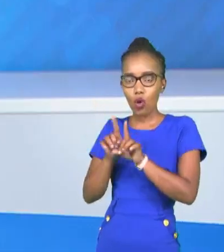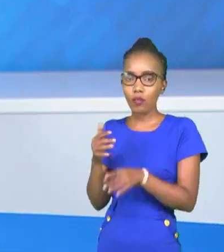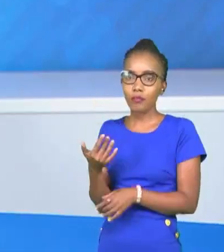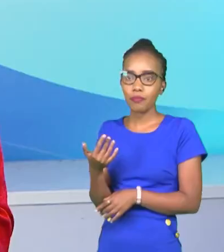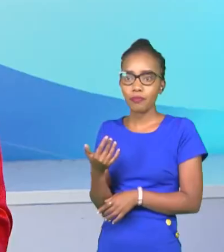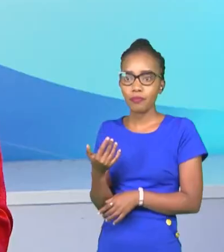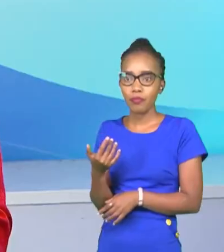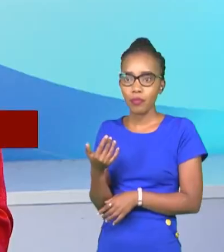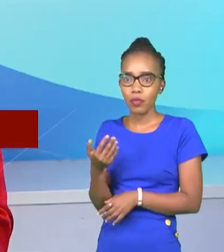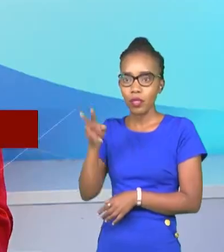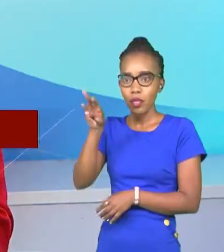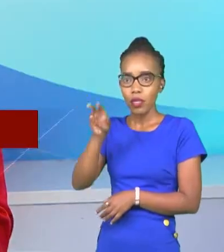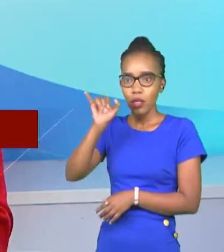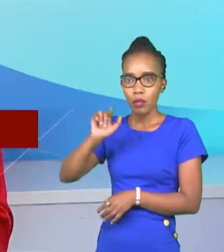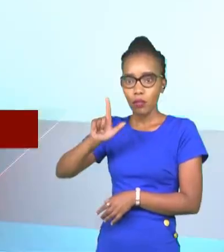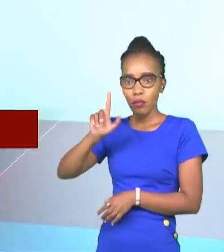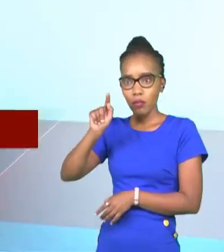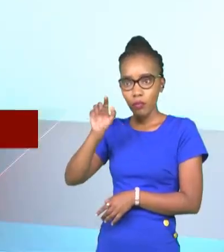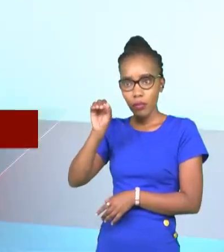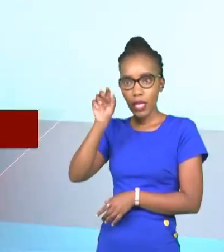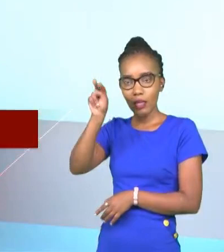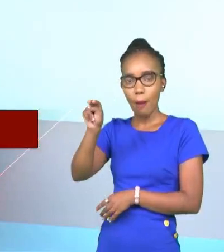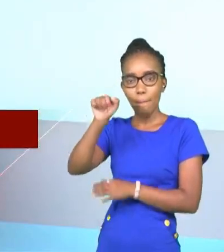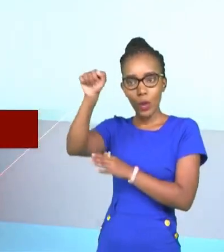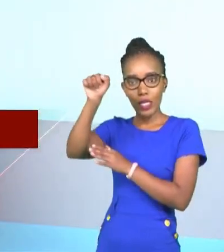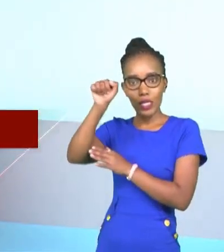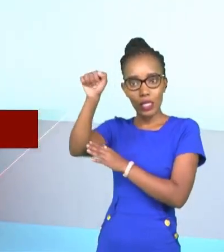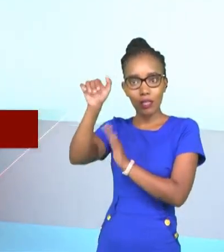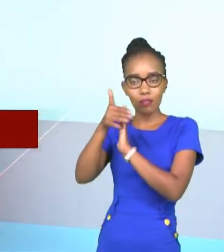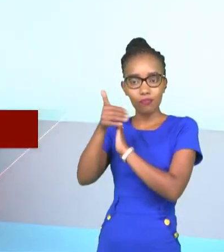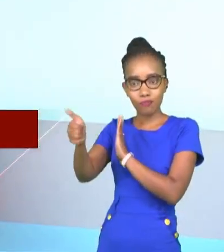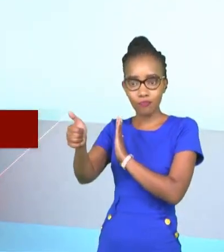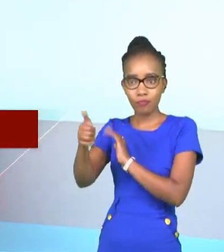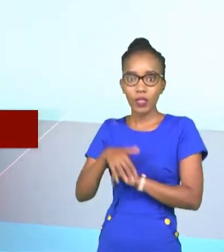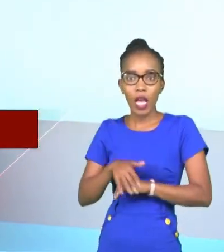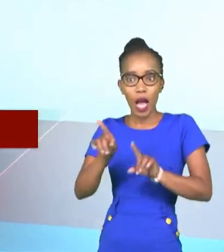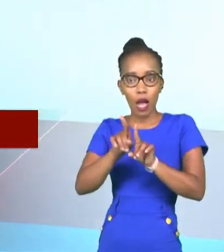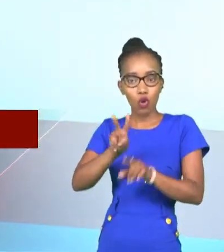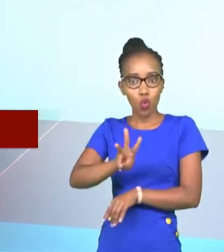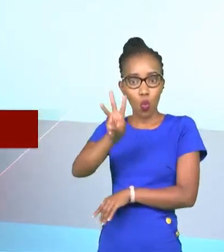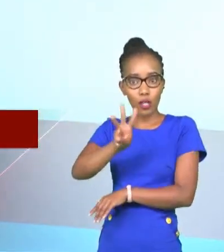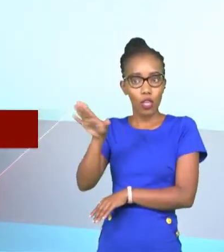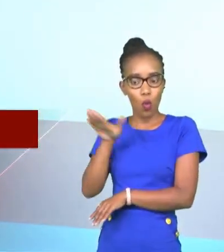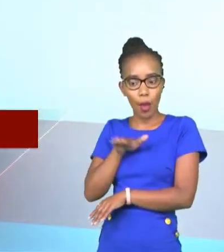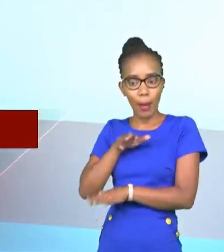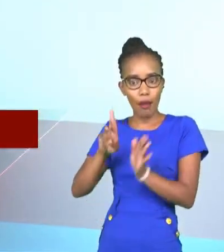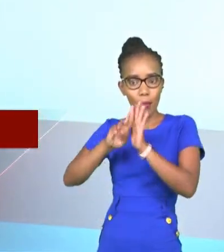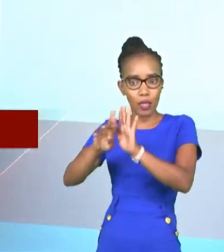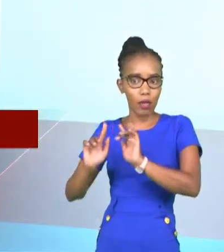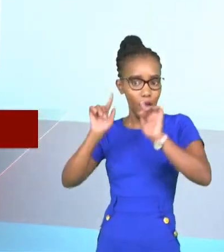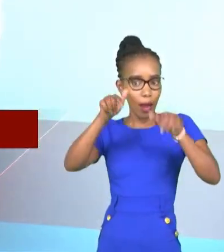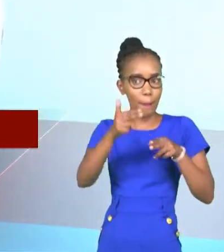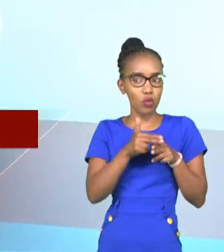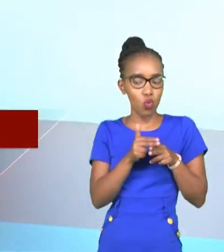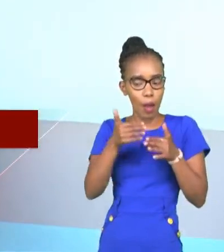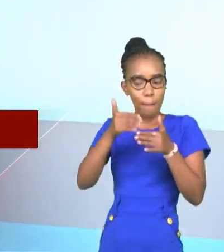Lucheri. Yes. Milton Lucheri, a politician and political expert. Fatuma Geddi, what GA Women Rep, will be joining us in a moment. But before we even answer